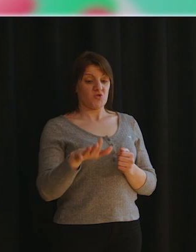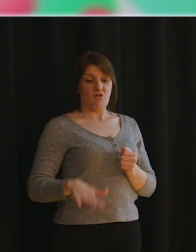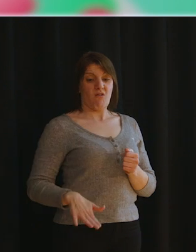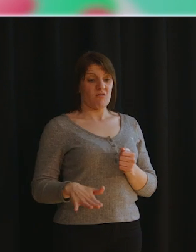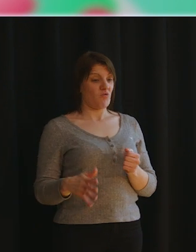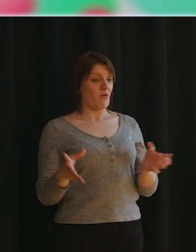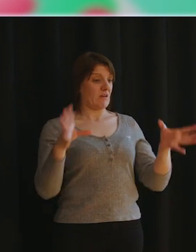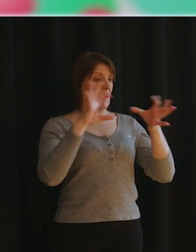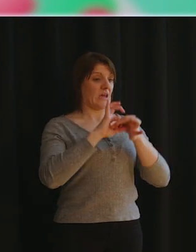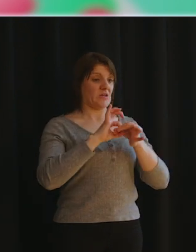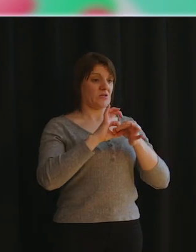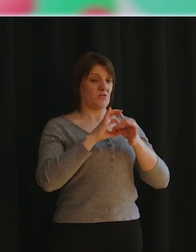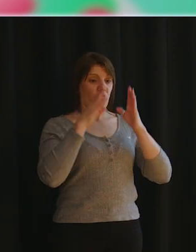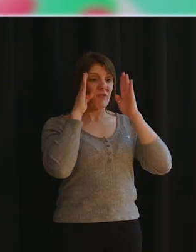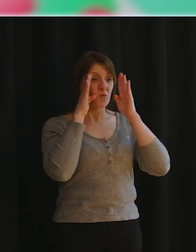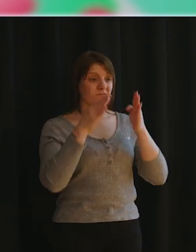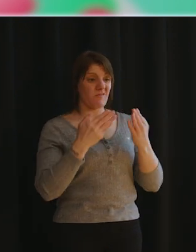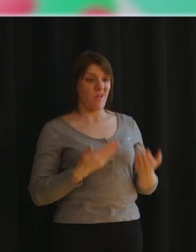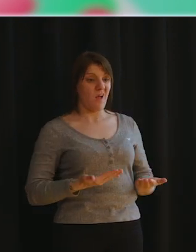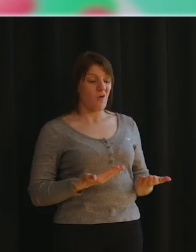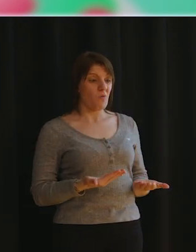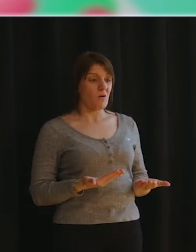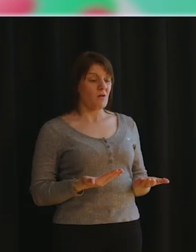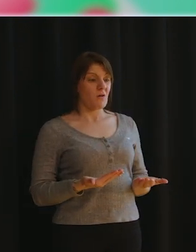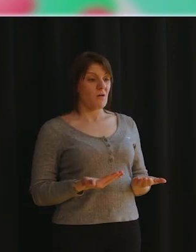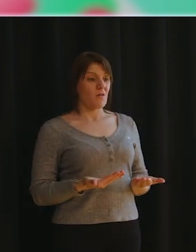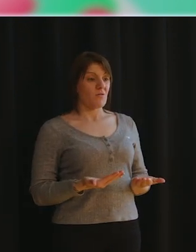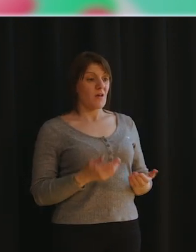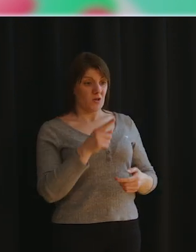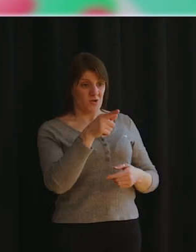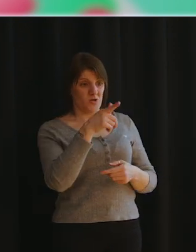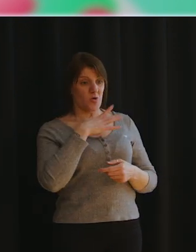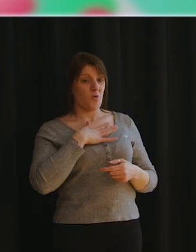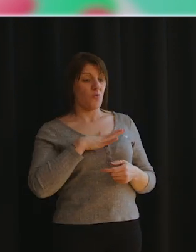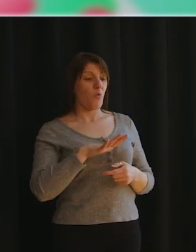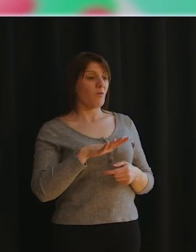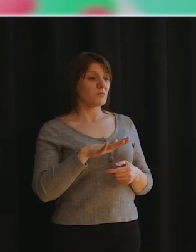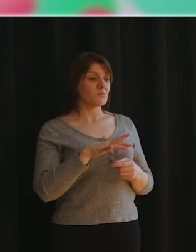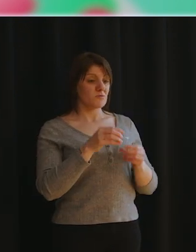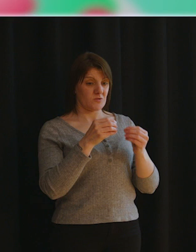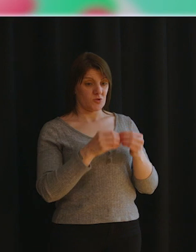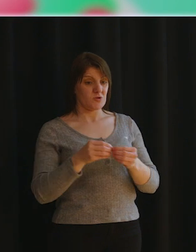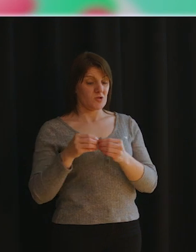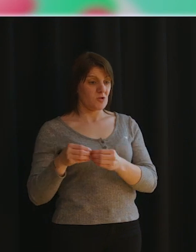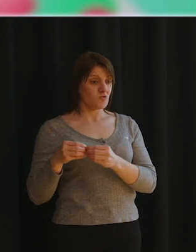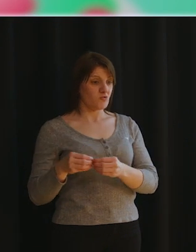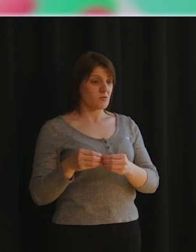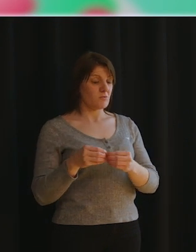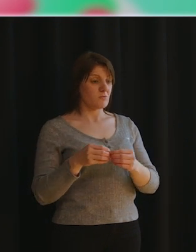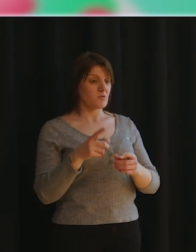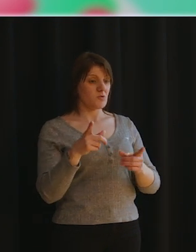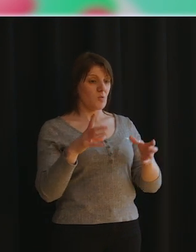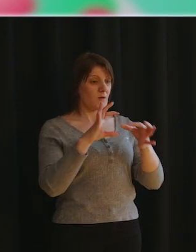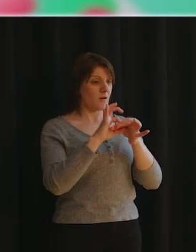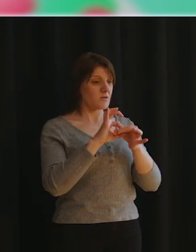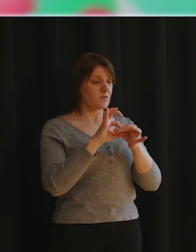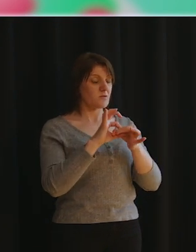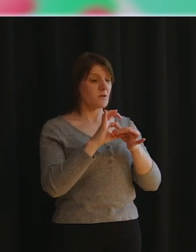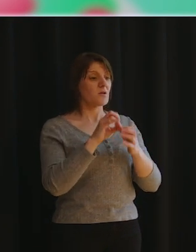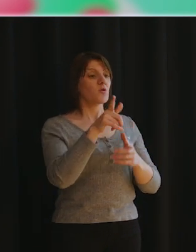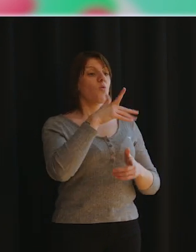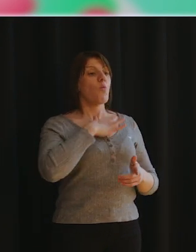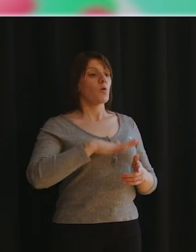and there is that massive difference between the activity that you want the pupils to engage with and the actual learning